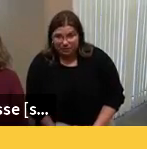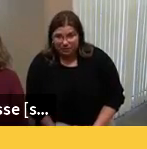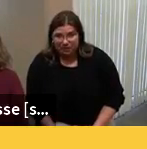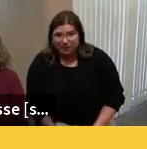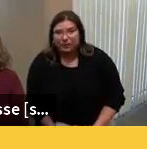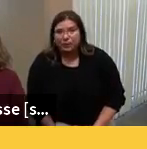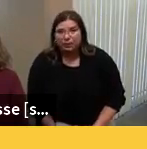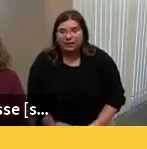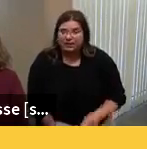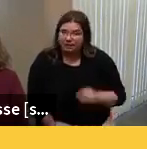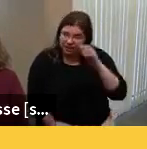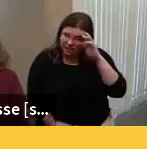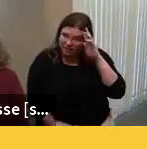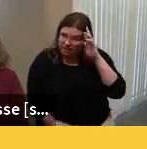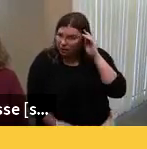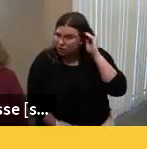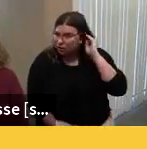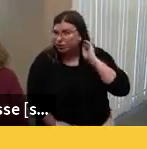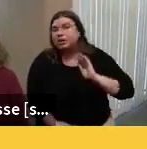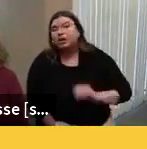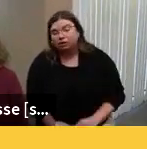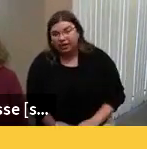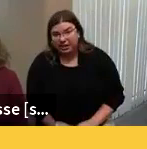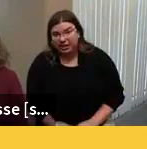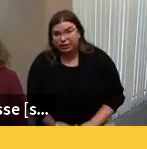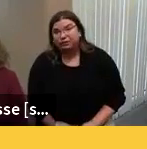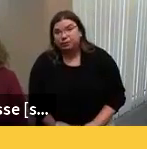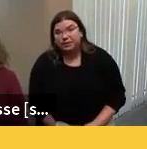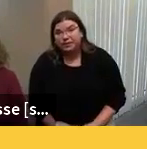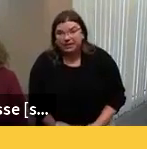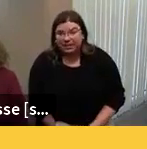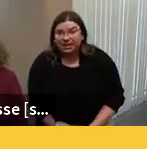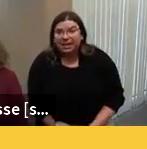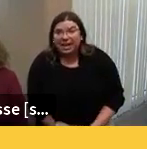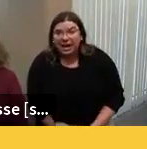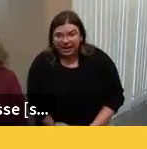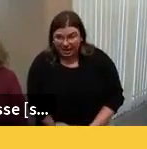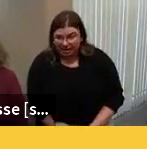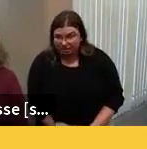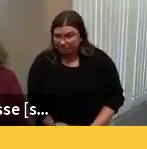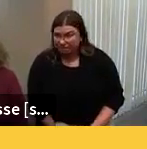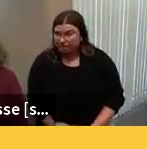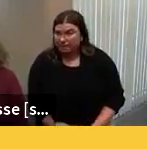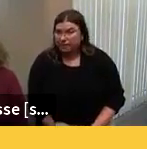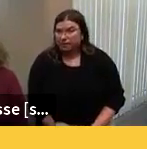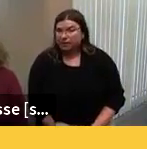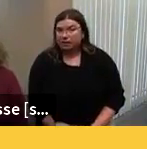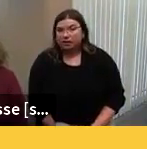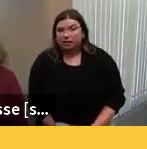ago, we received this distinguished accreditation from CCIE.